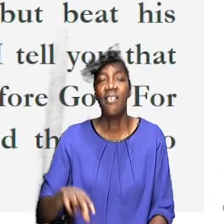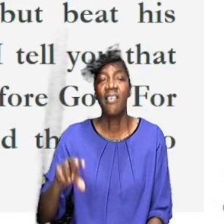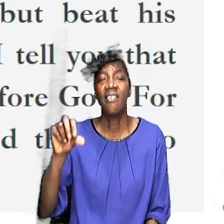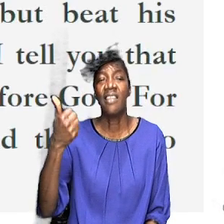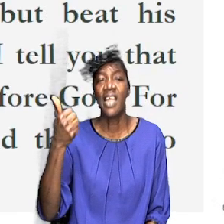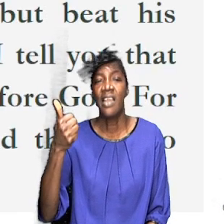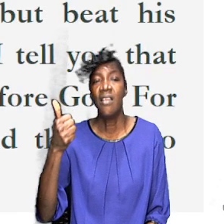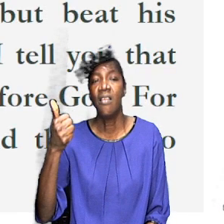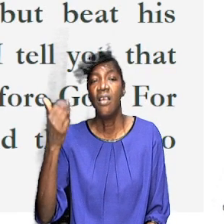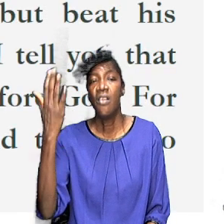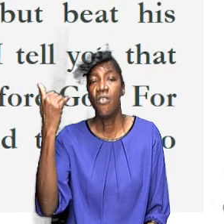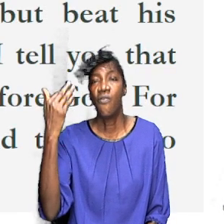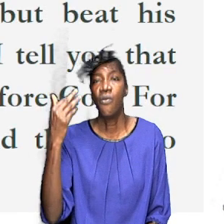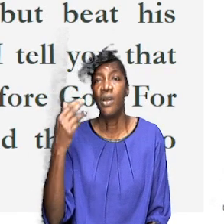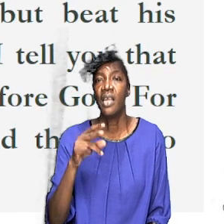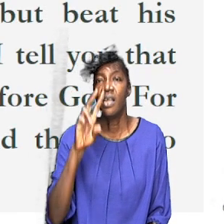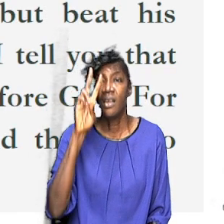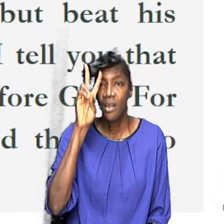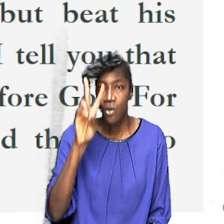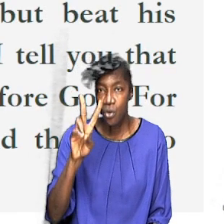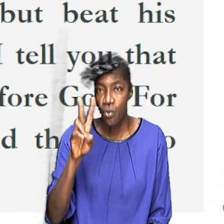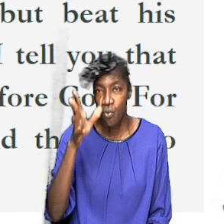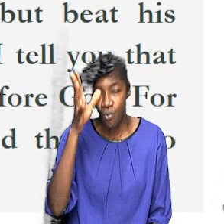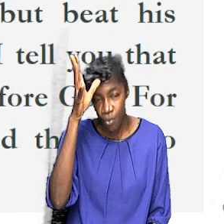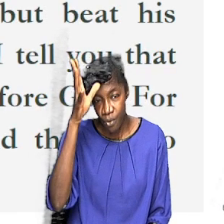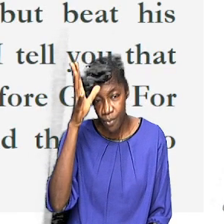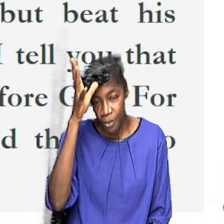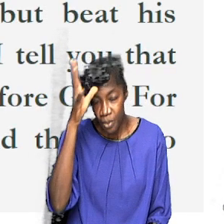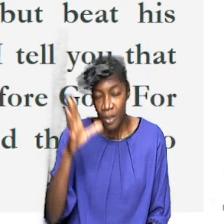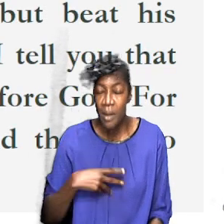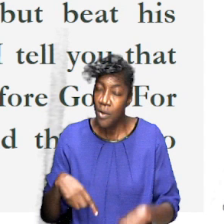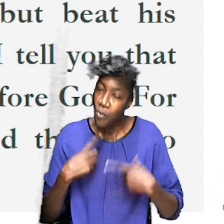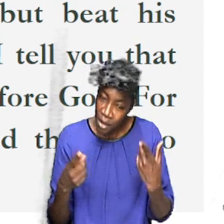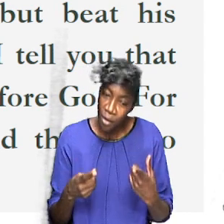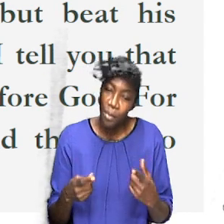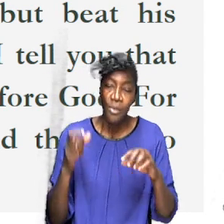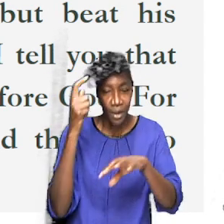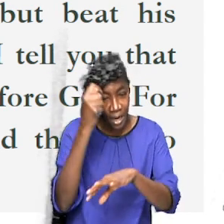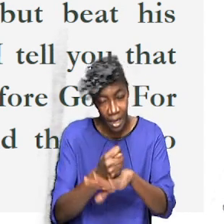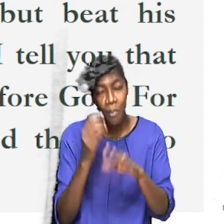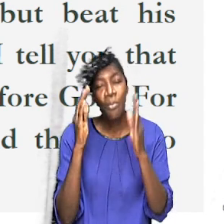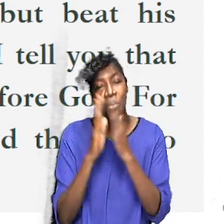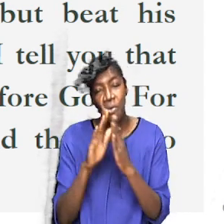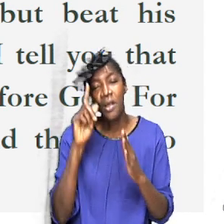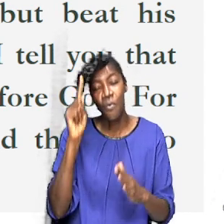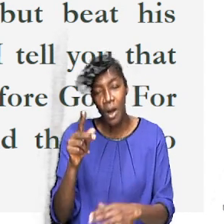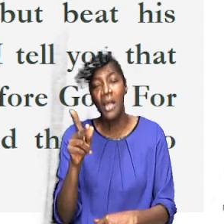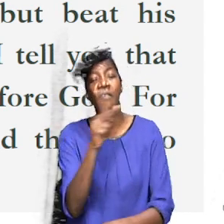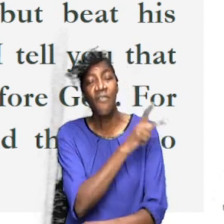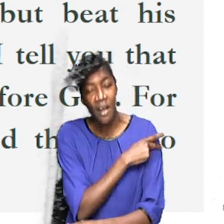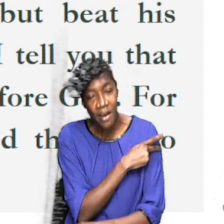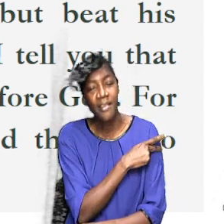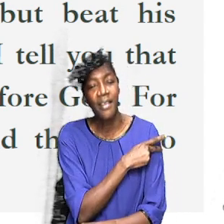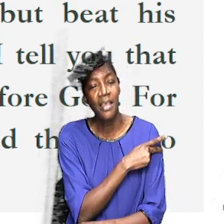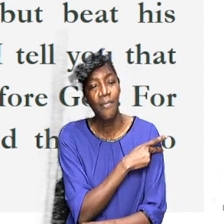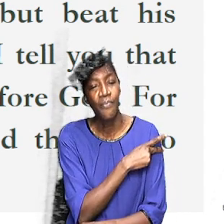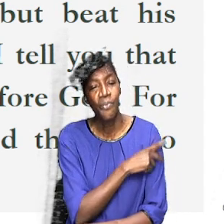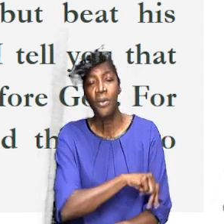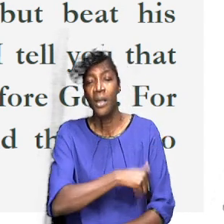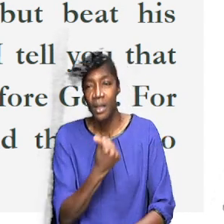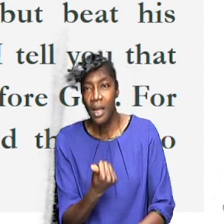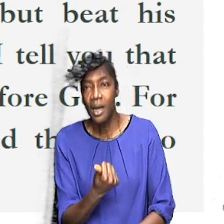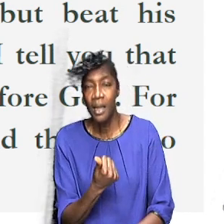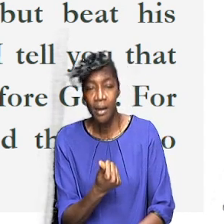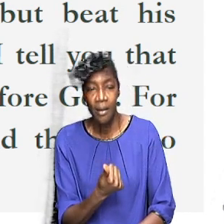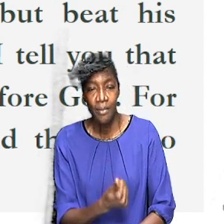verse 10 to 14 said, two men went up to the temple to pray. One a Pharisee and the other a